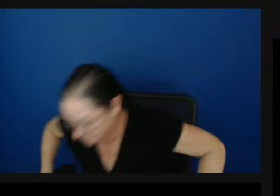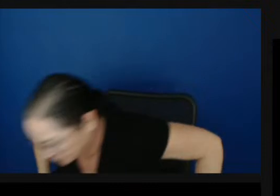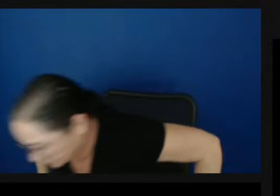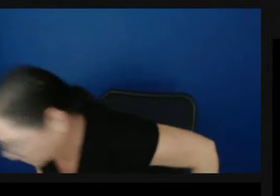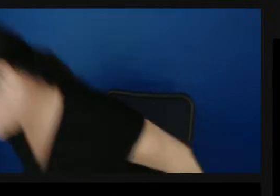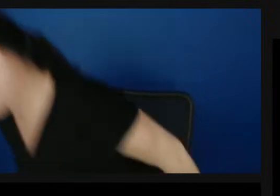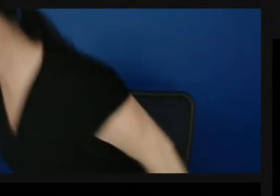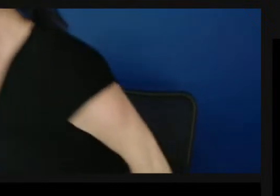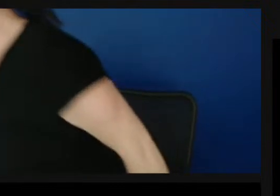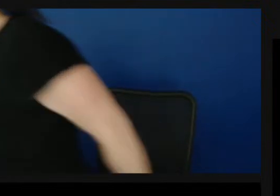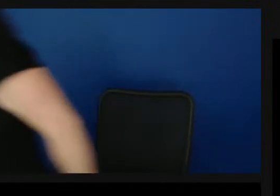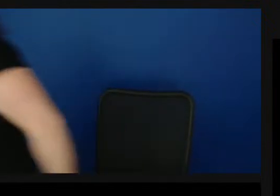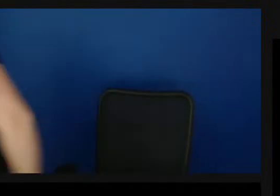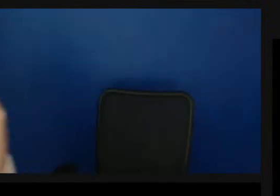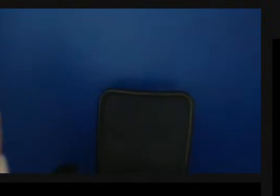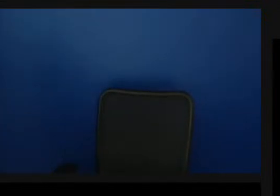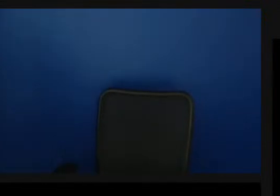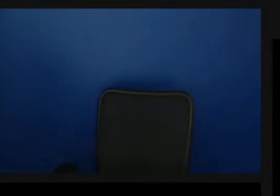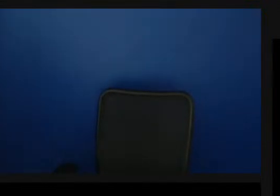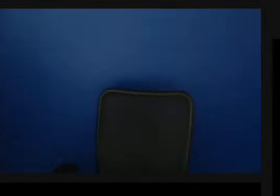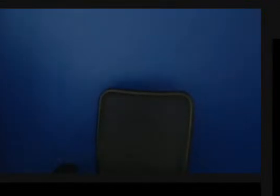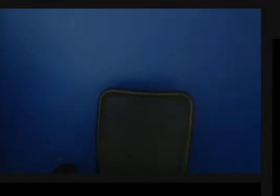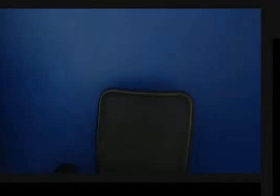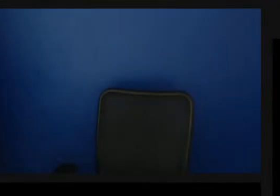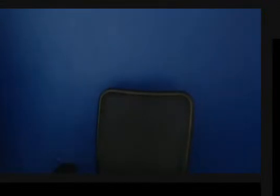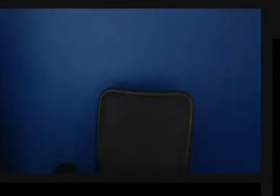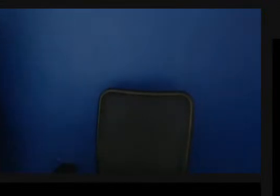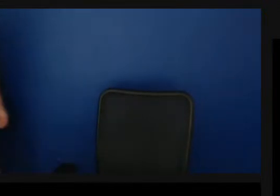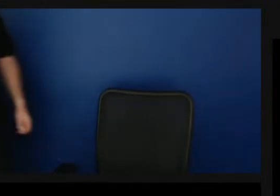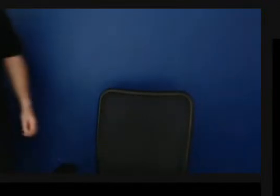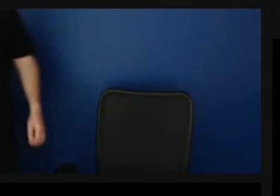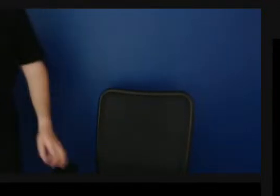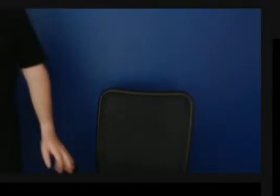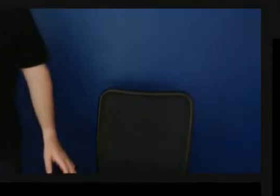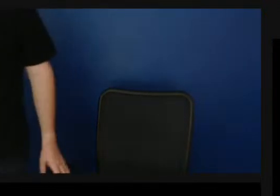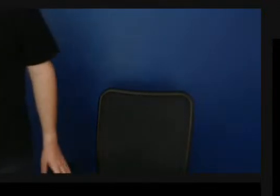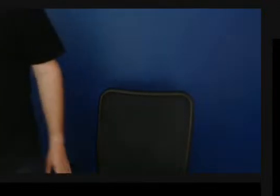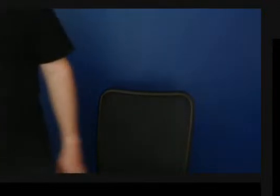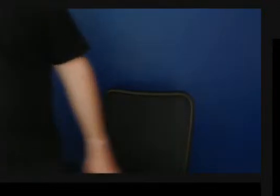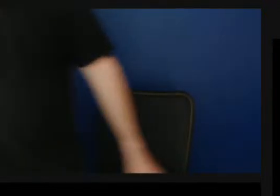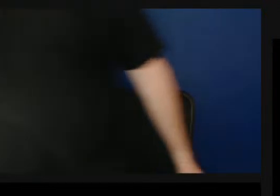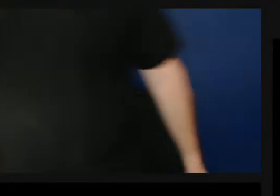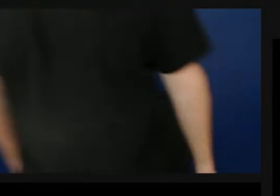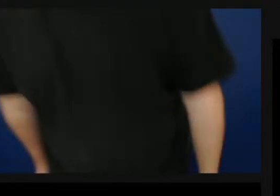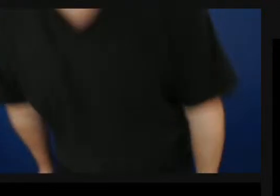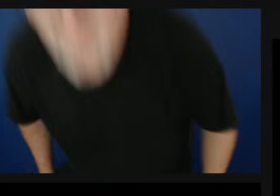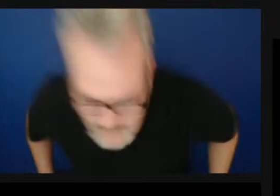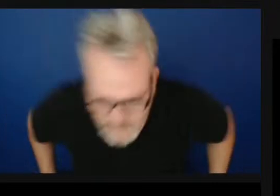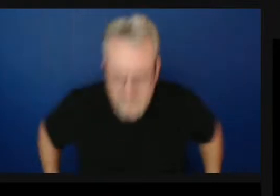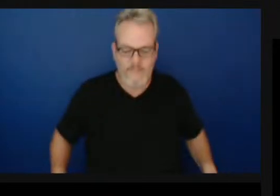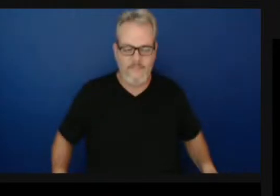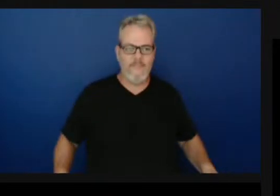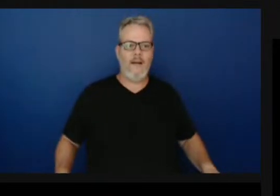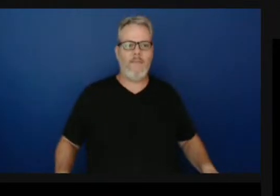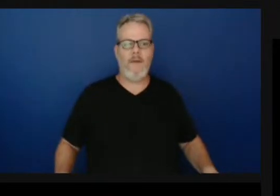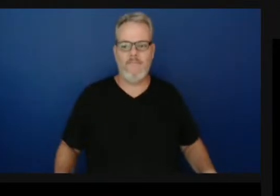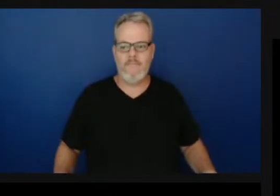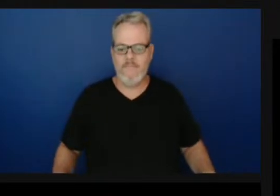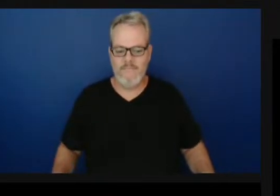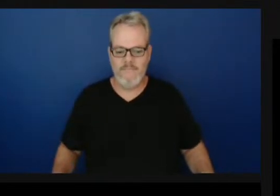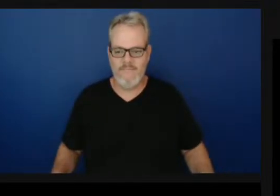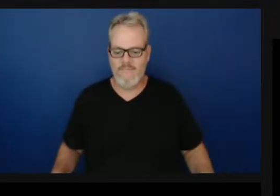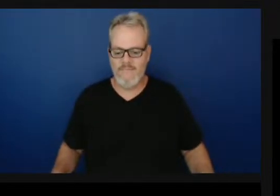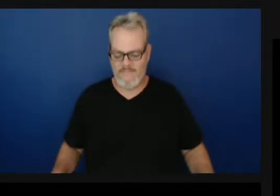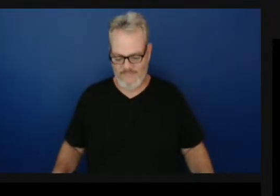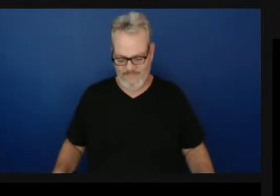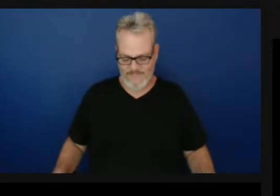see this migration of deformation, here, let me pause this. Let me pull back together earthquake map on